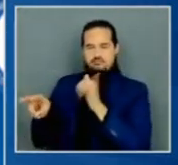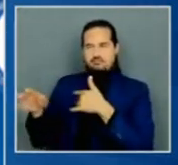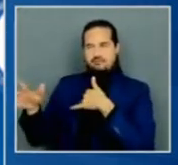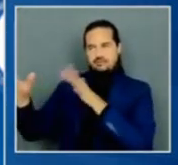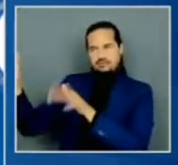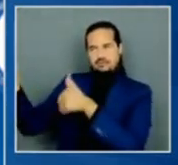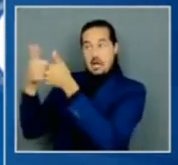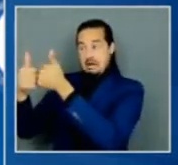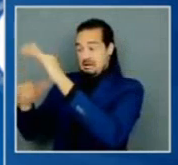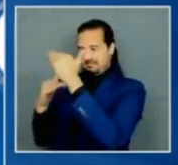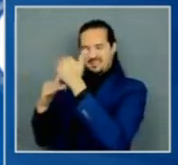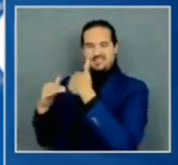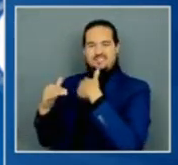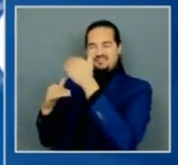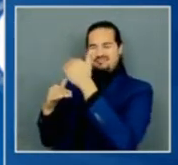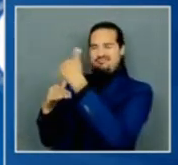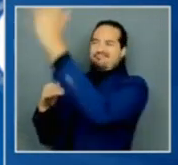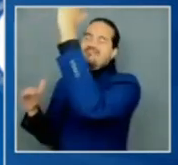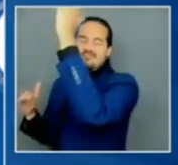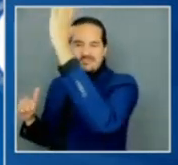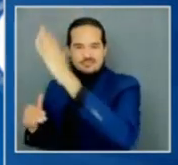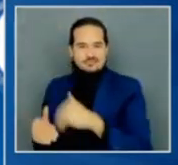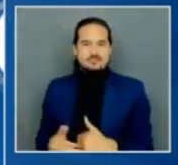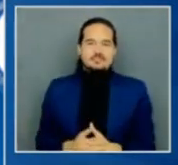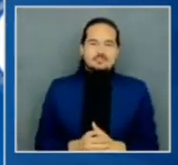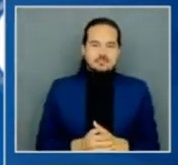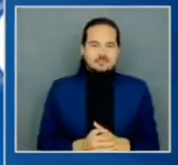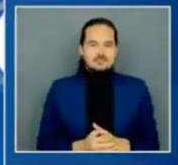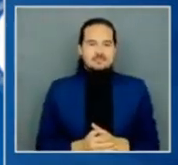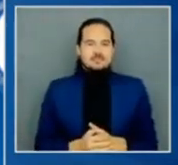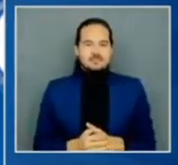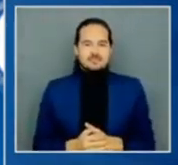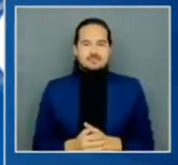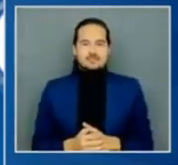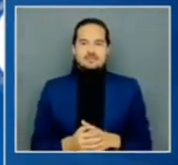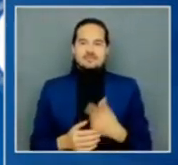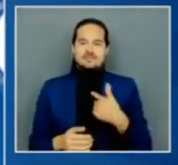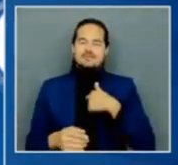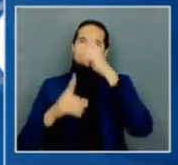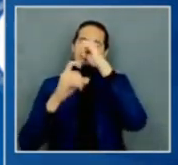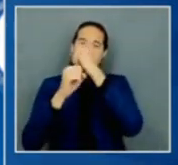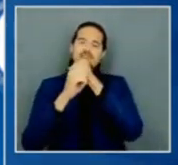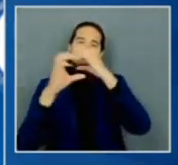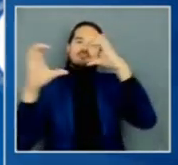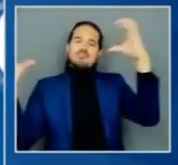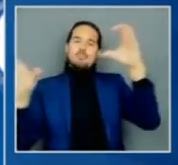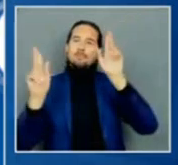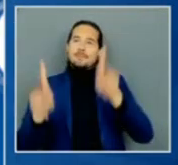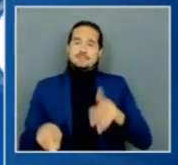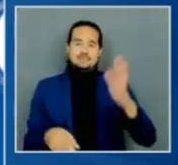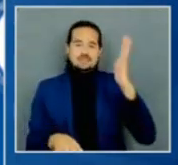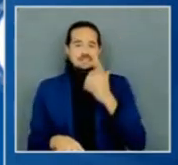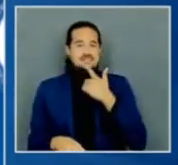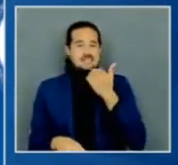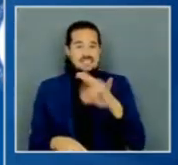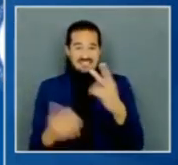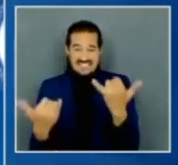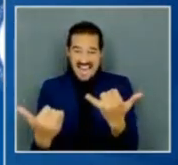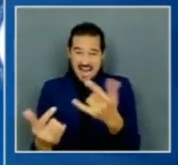challenged. So 2 decades later, I can't help but think of a 17-year-old somewhere who might be watching us right